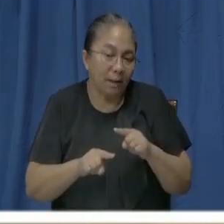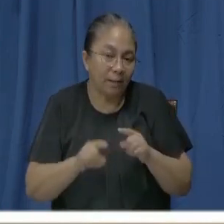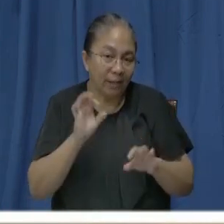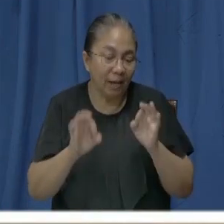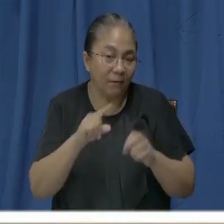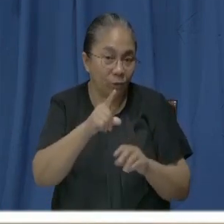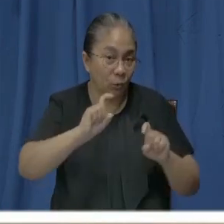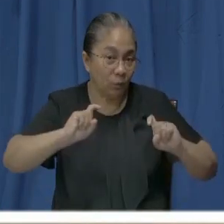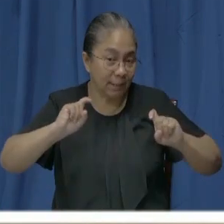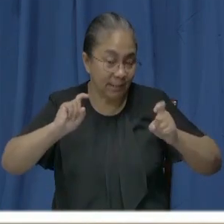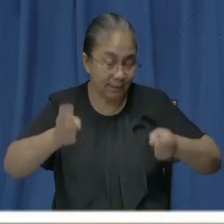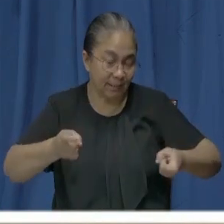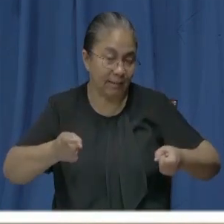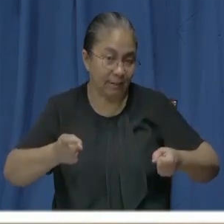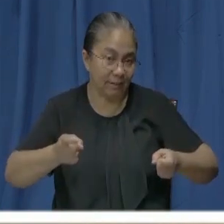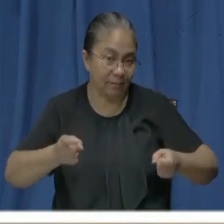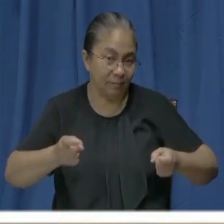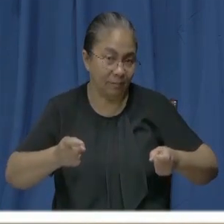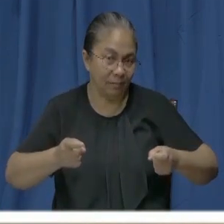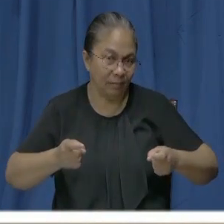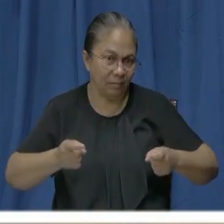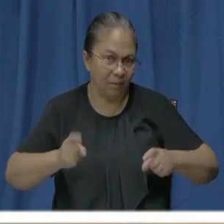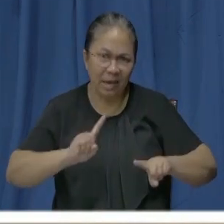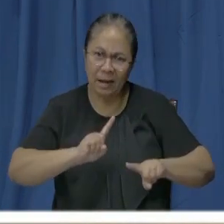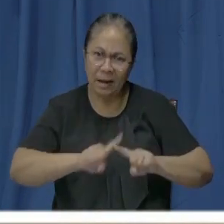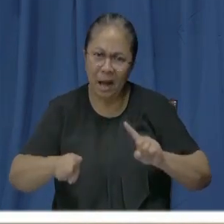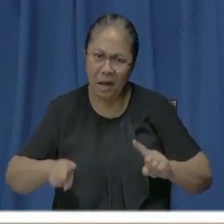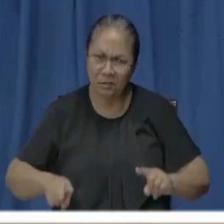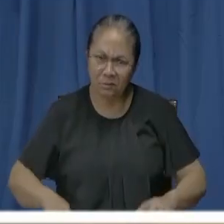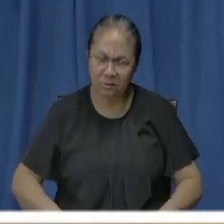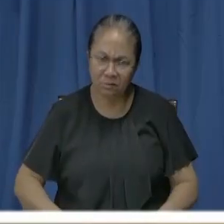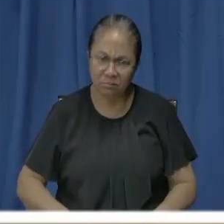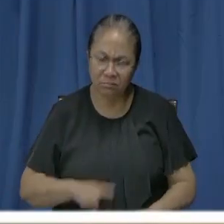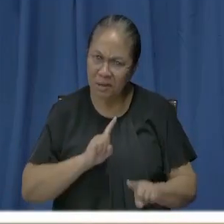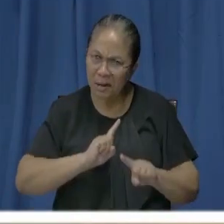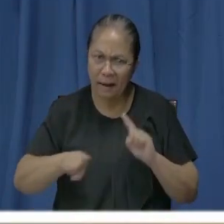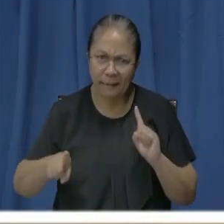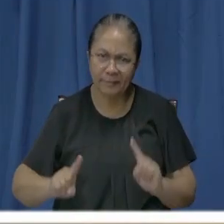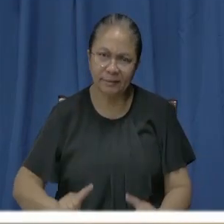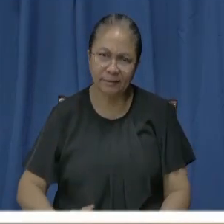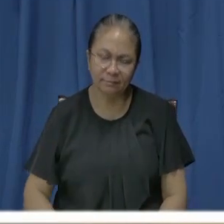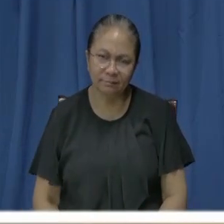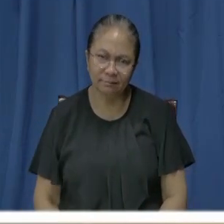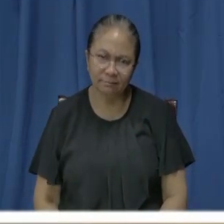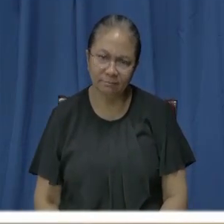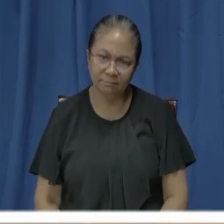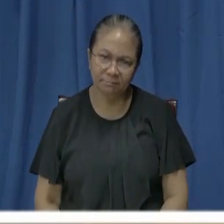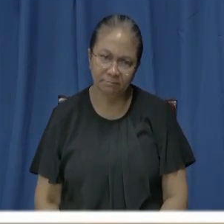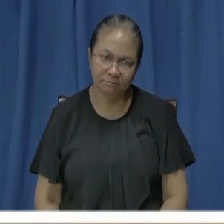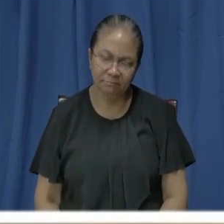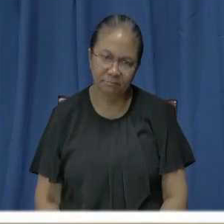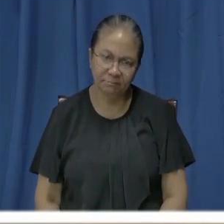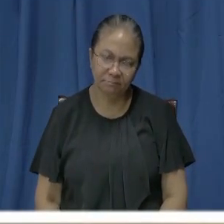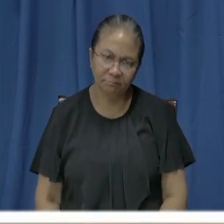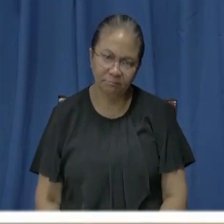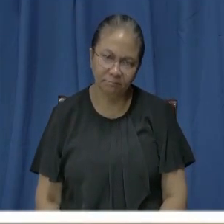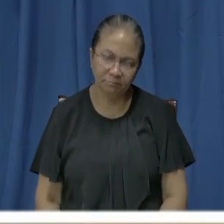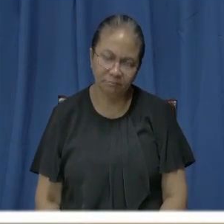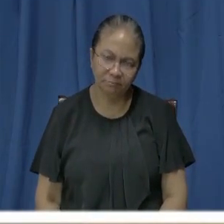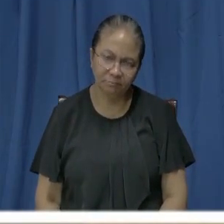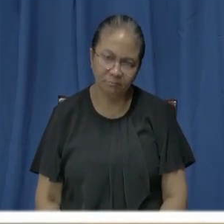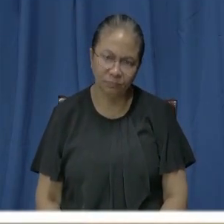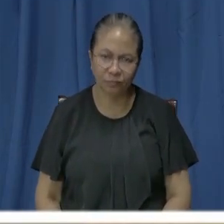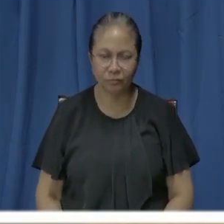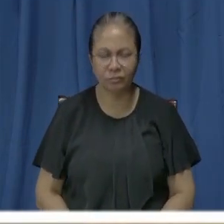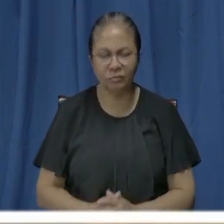sin, how dare you? How dare you? How dare you? I remember